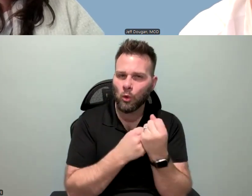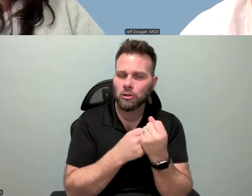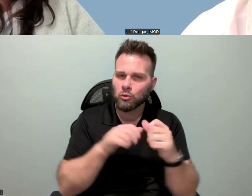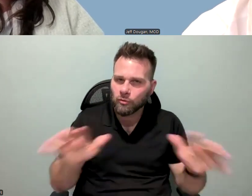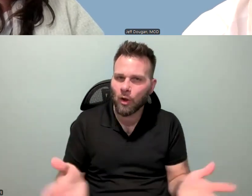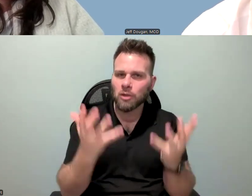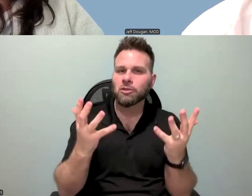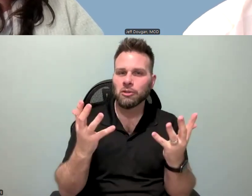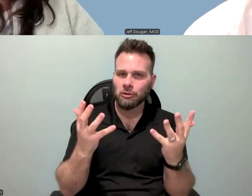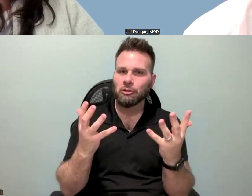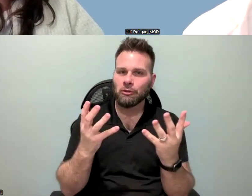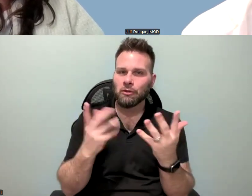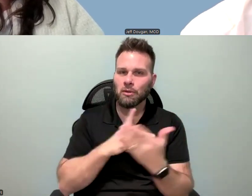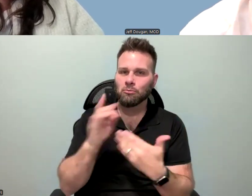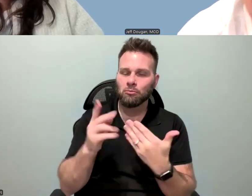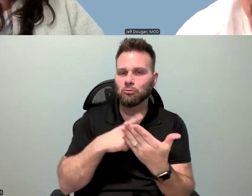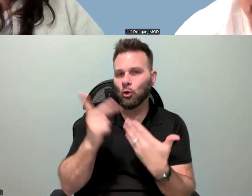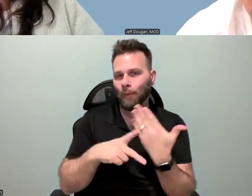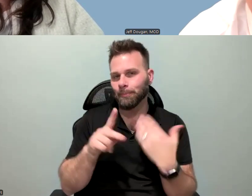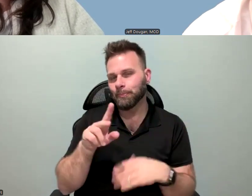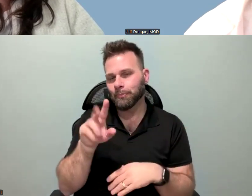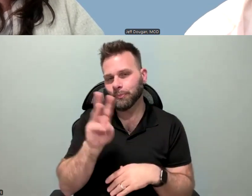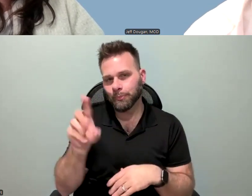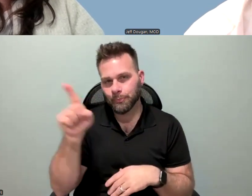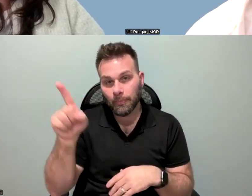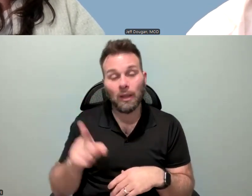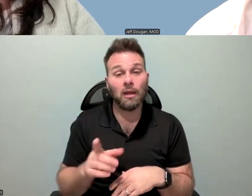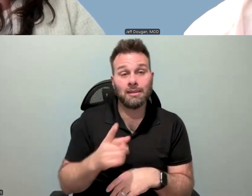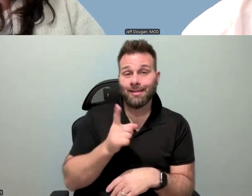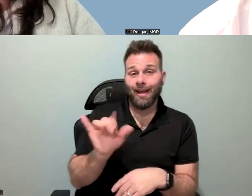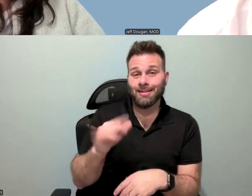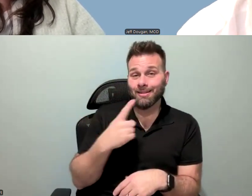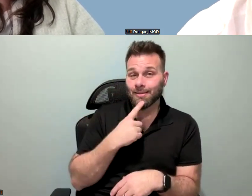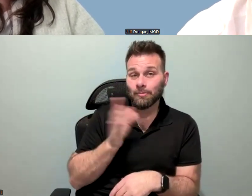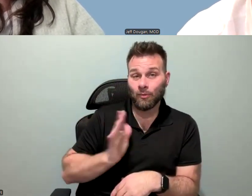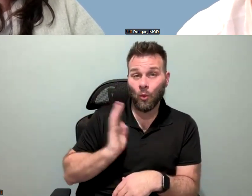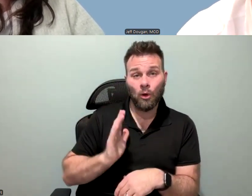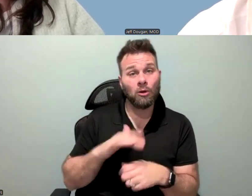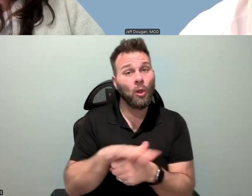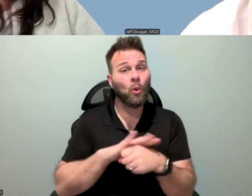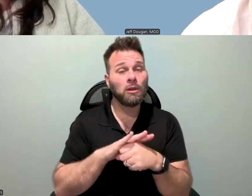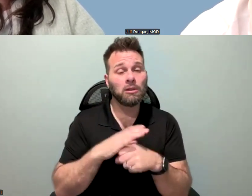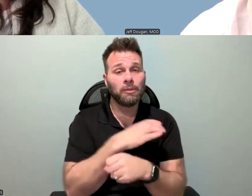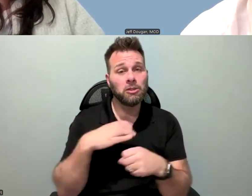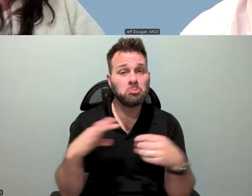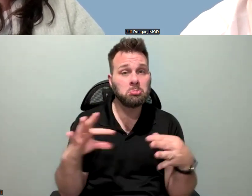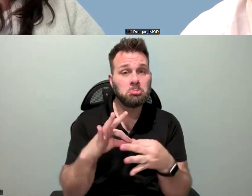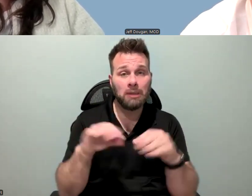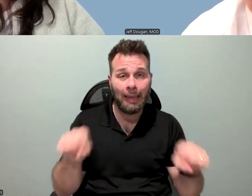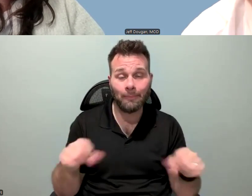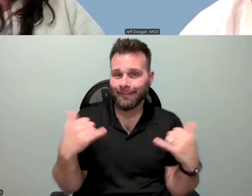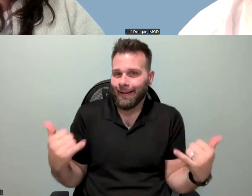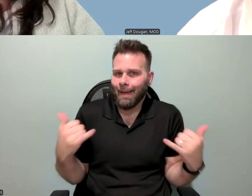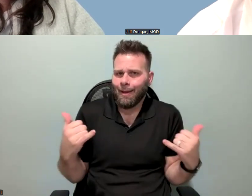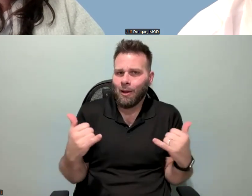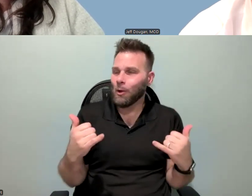So, just because, as I said earlier, that you could really link up with some of your local commissions, but, in the virtual age, we can connect with